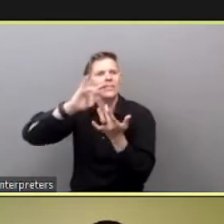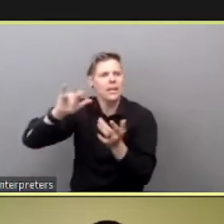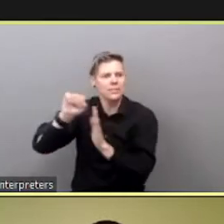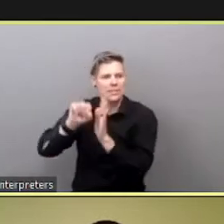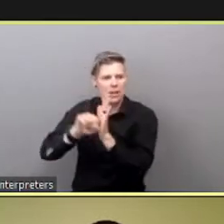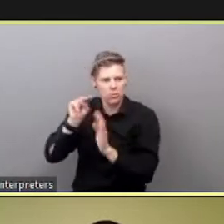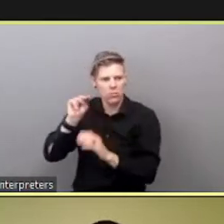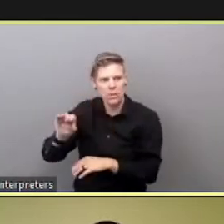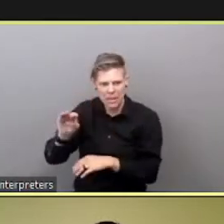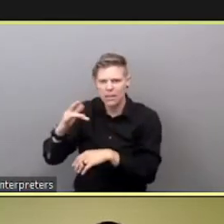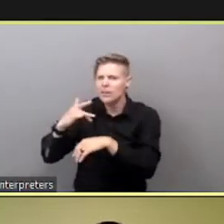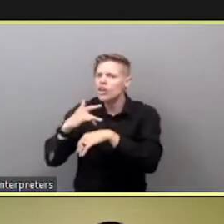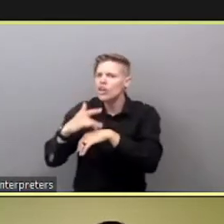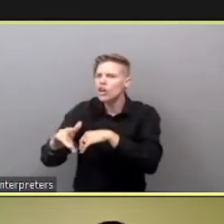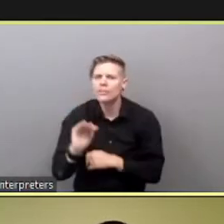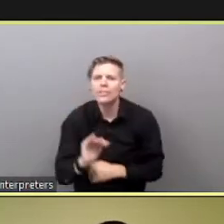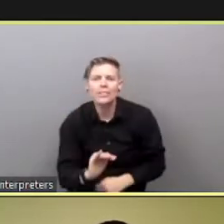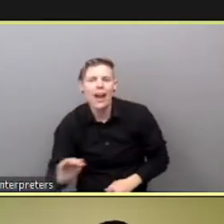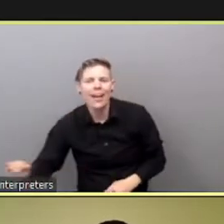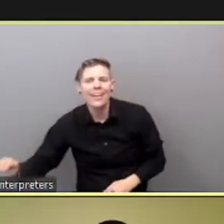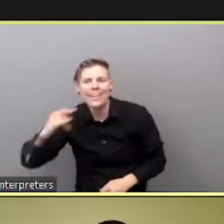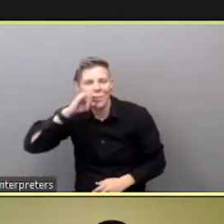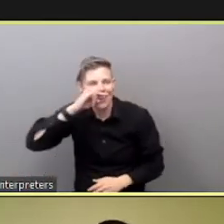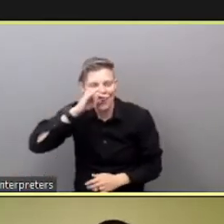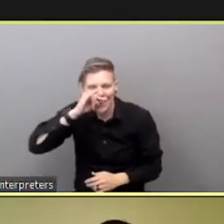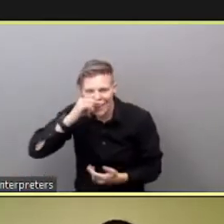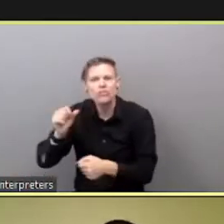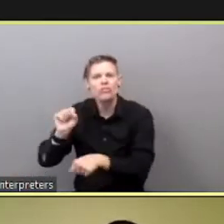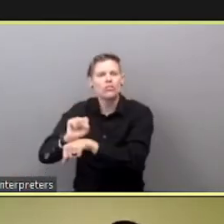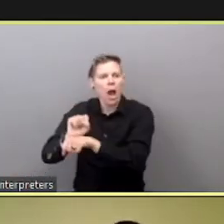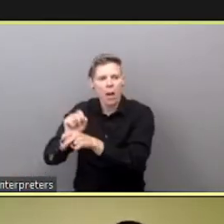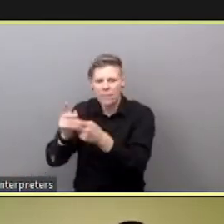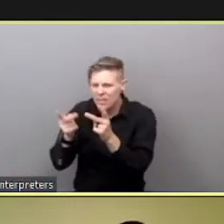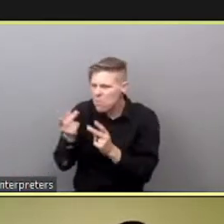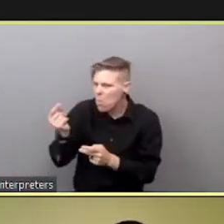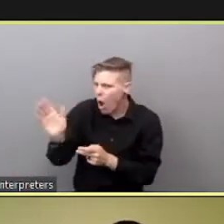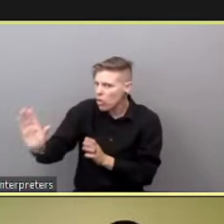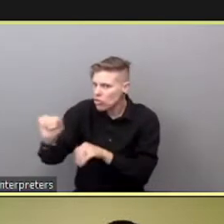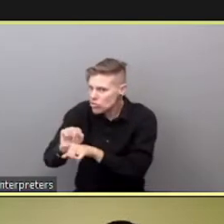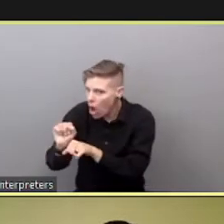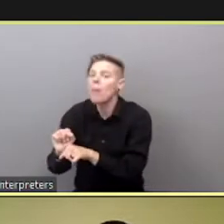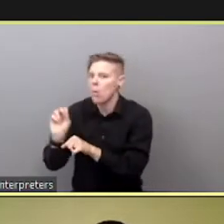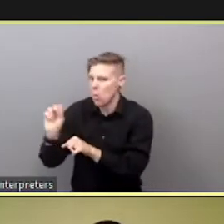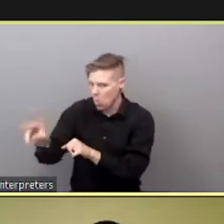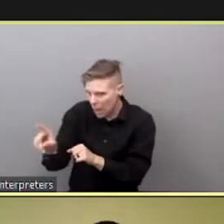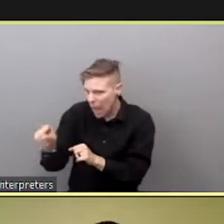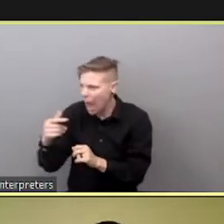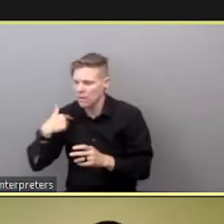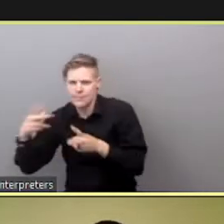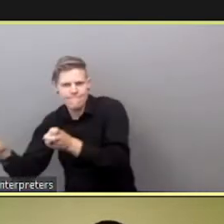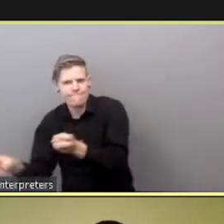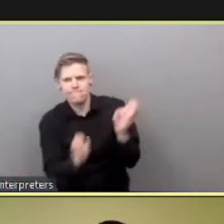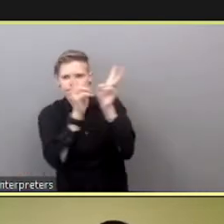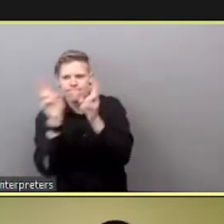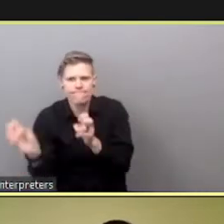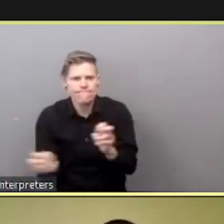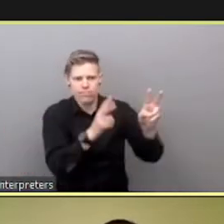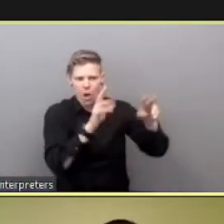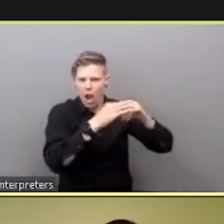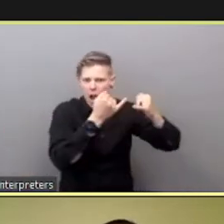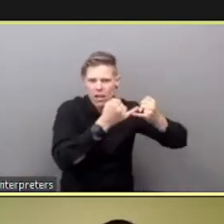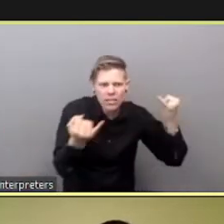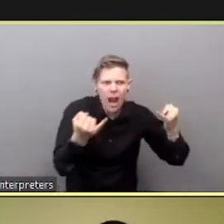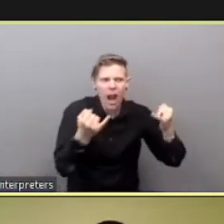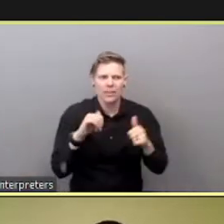Development Department to really craft strategies that will help restaurants and hotel owners and ski bases really